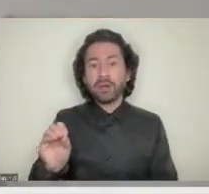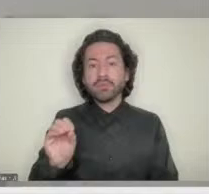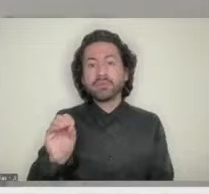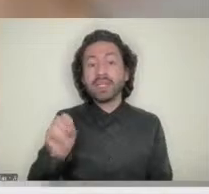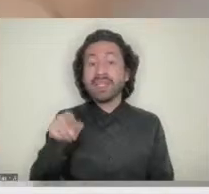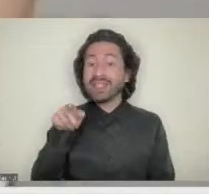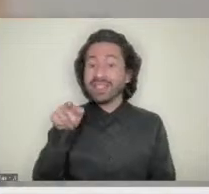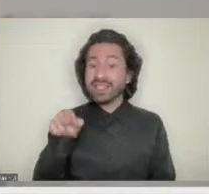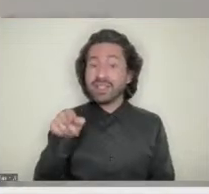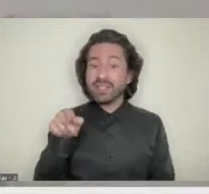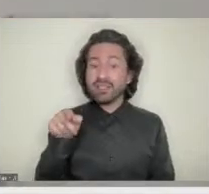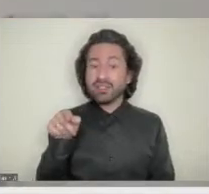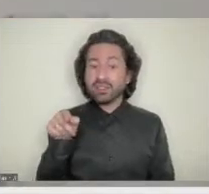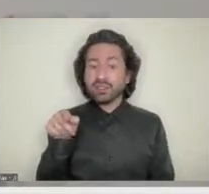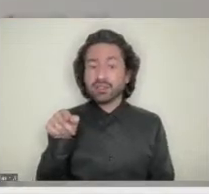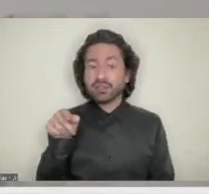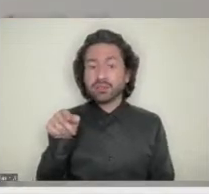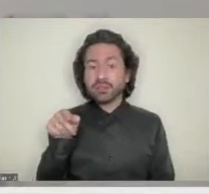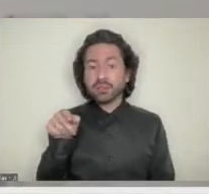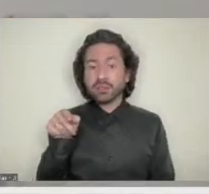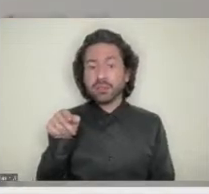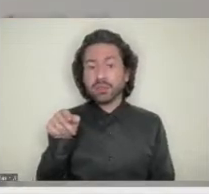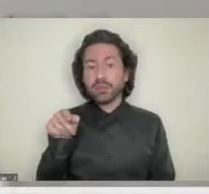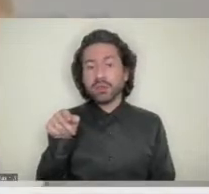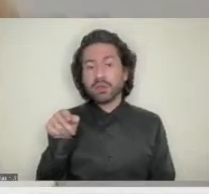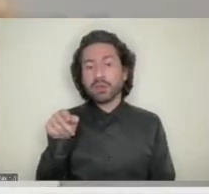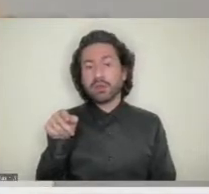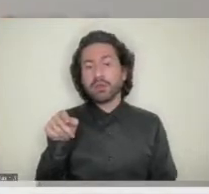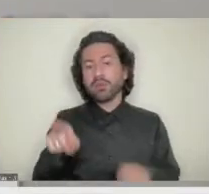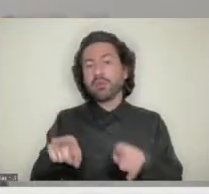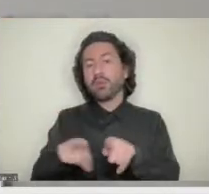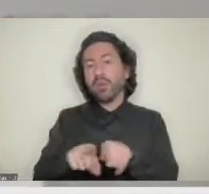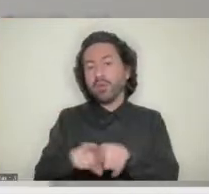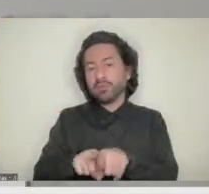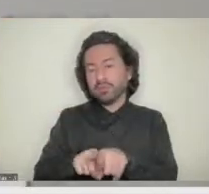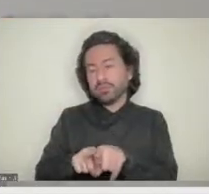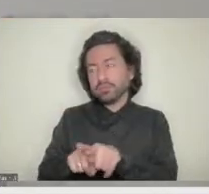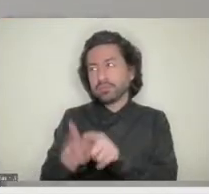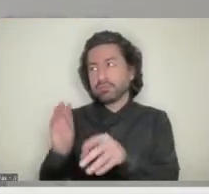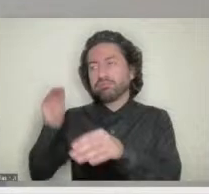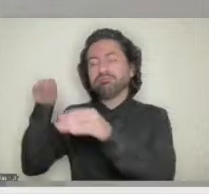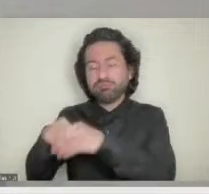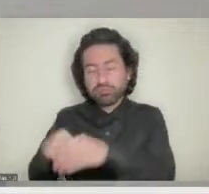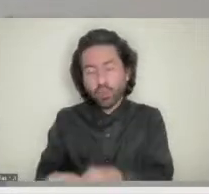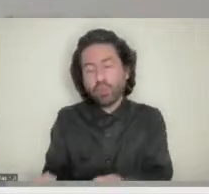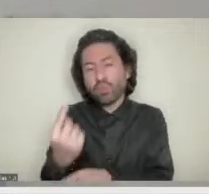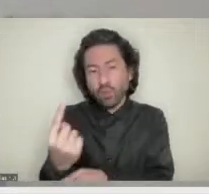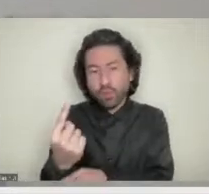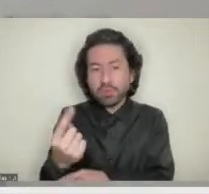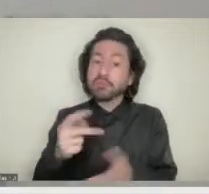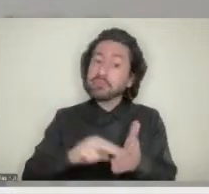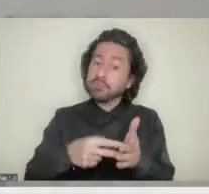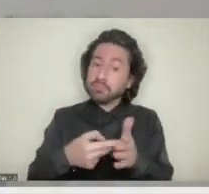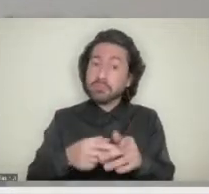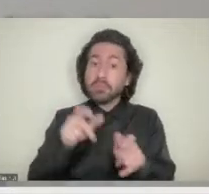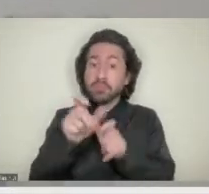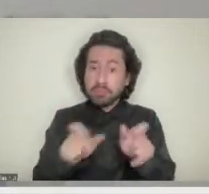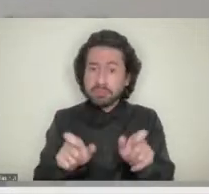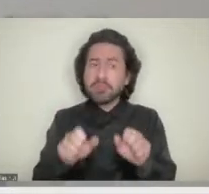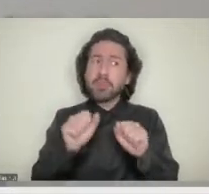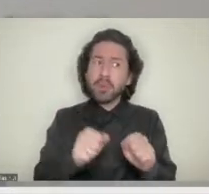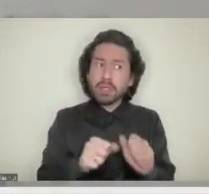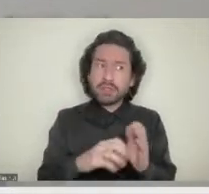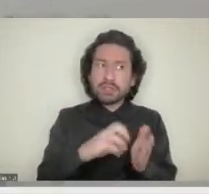be 1 month, but it is done in 3 months as one contribution unit. And that